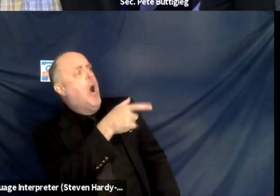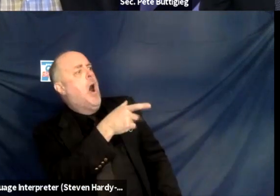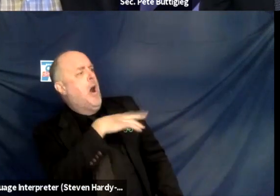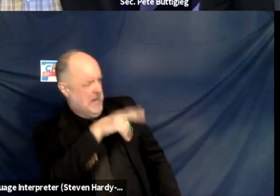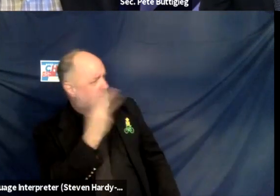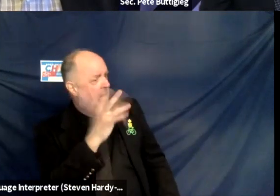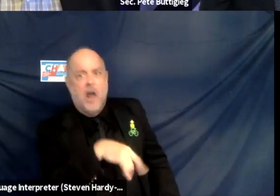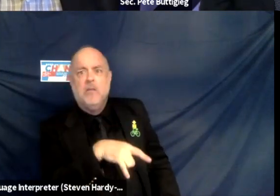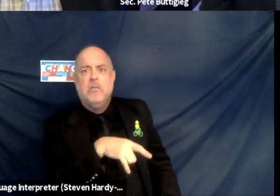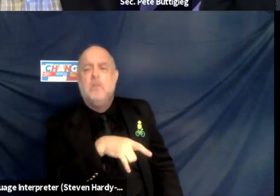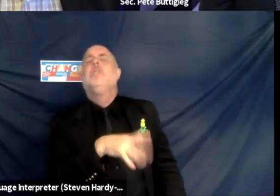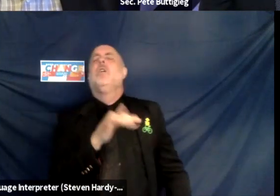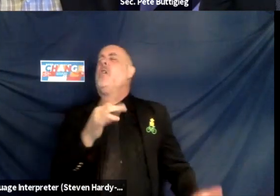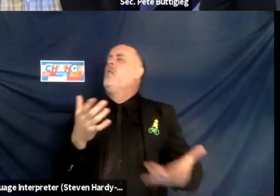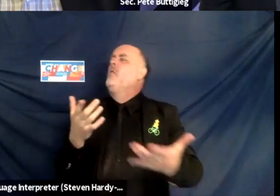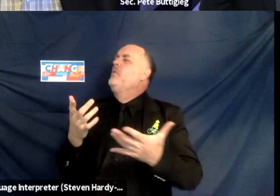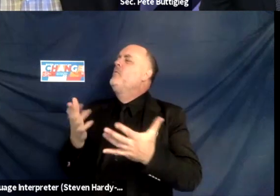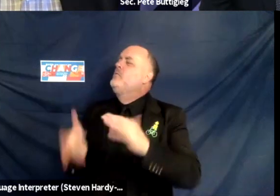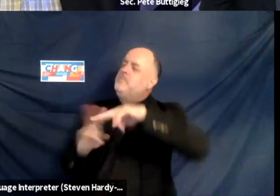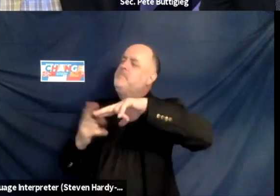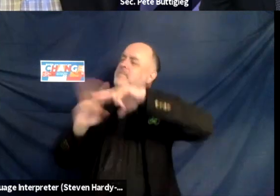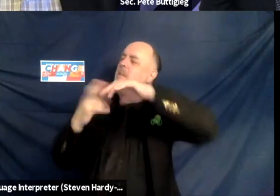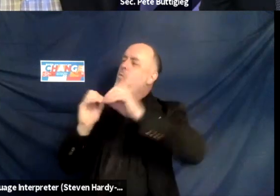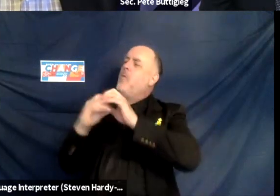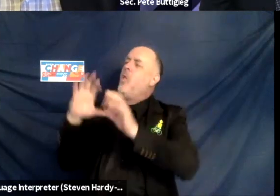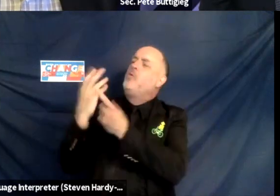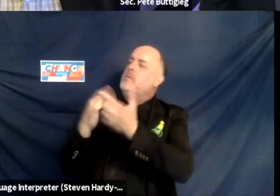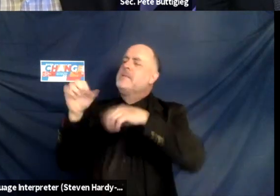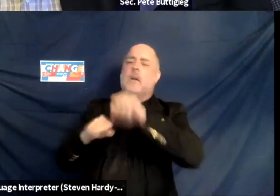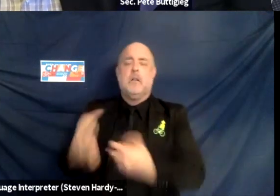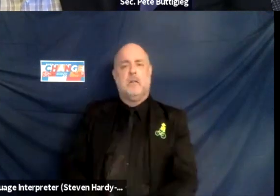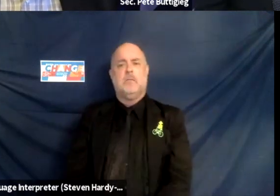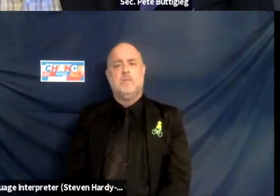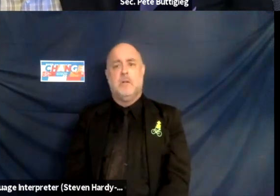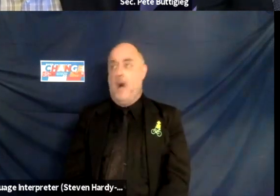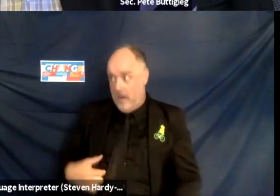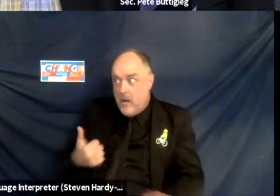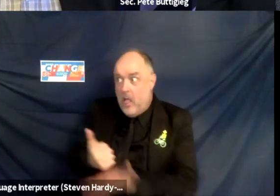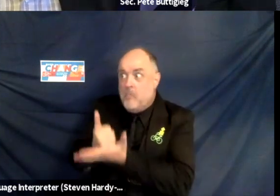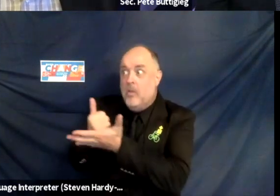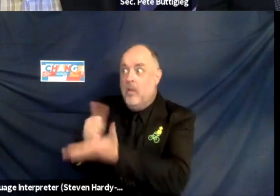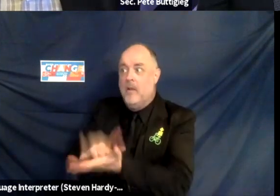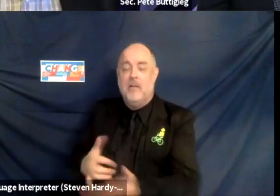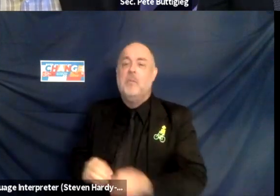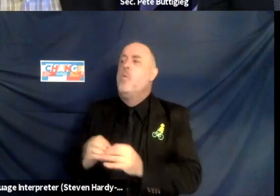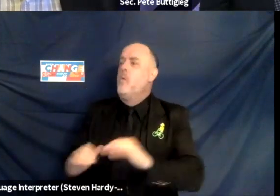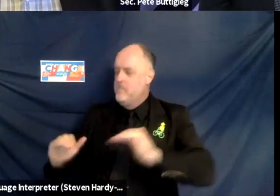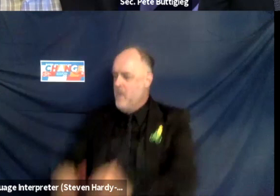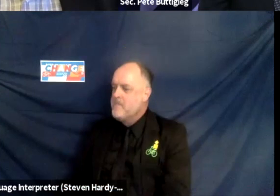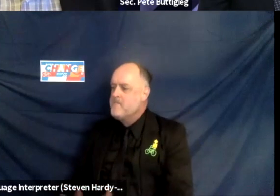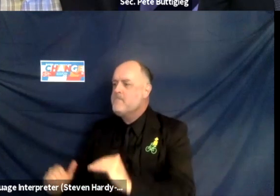of routine. So just building up that sense of a culture of cycling, I think, is something that's, I can help, but the more bottom up it is, the